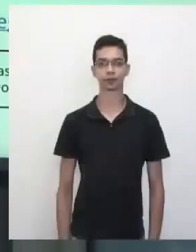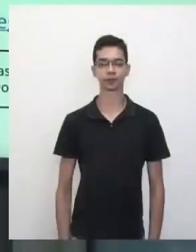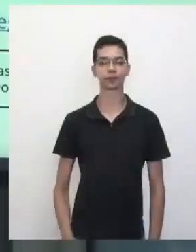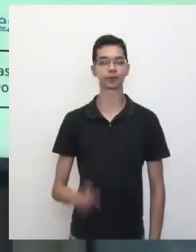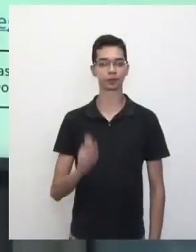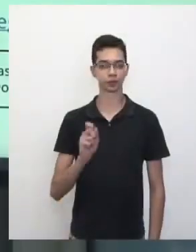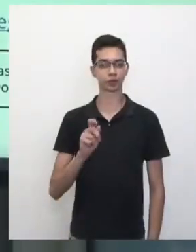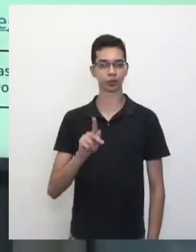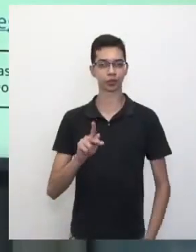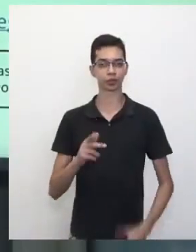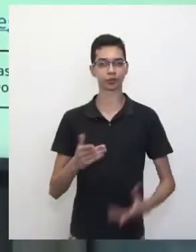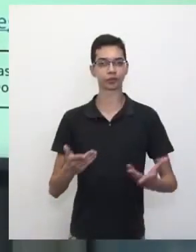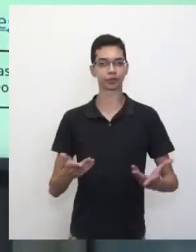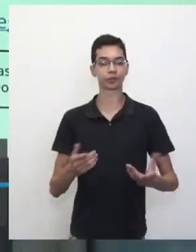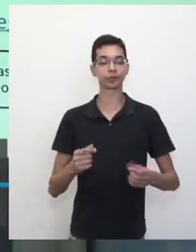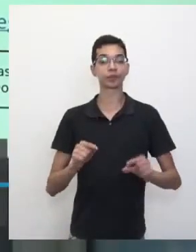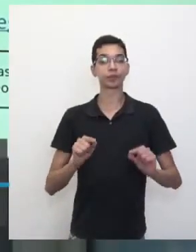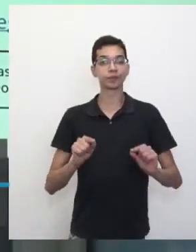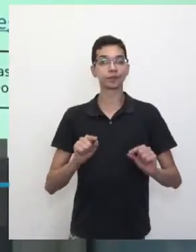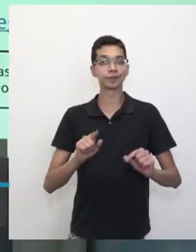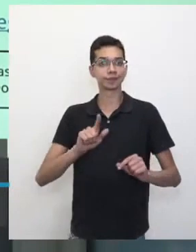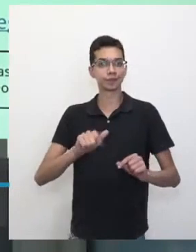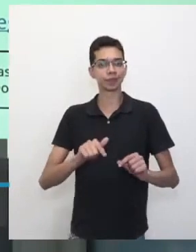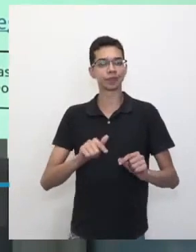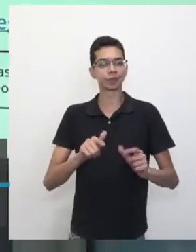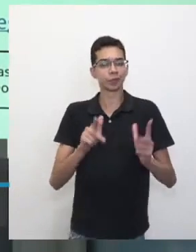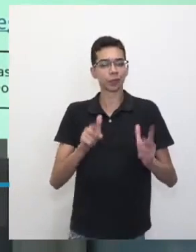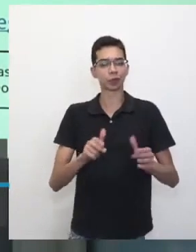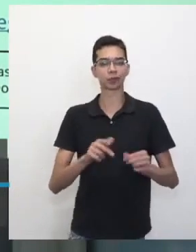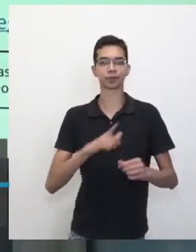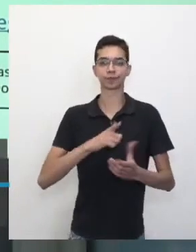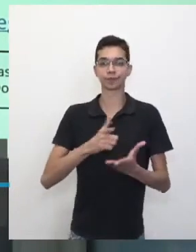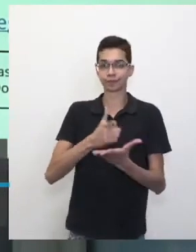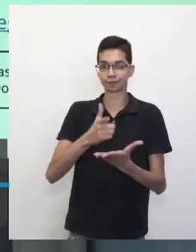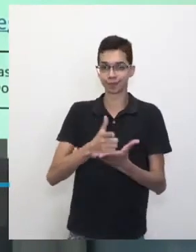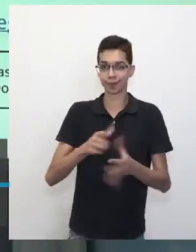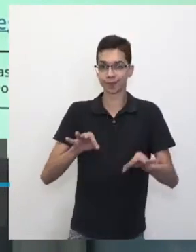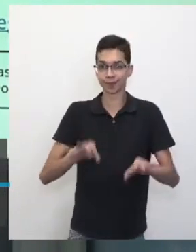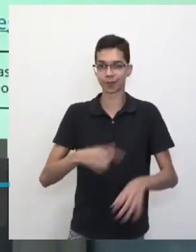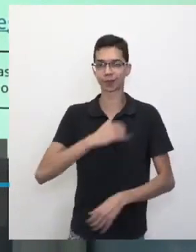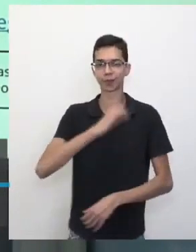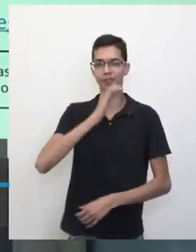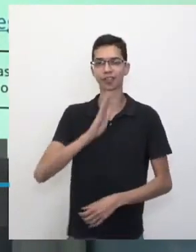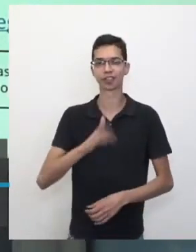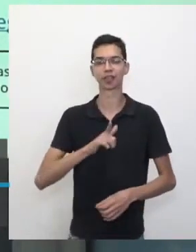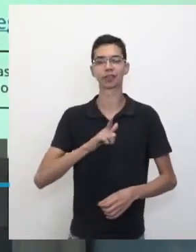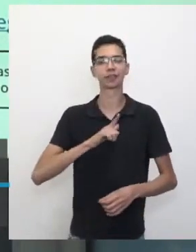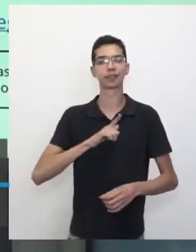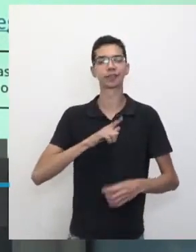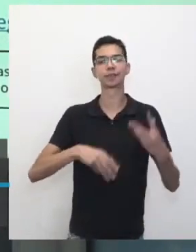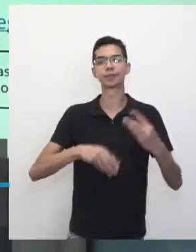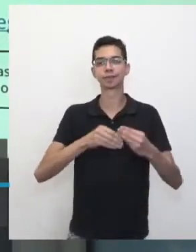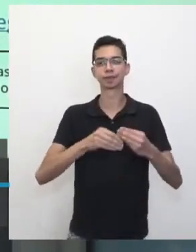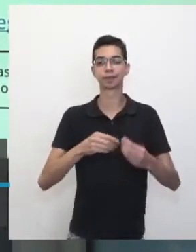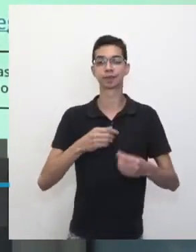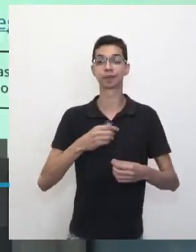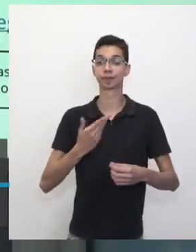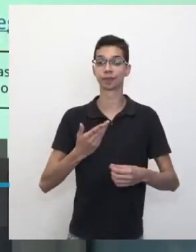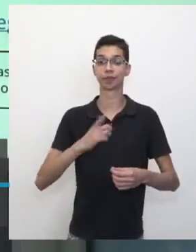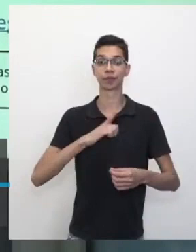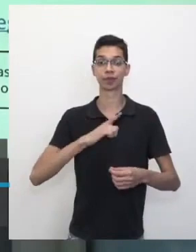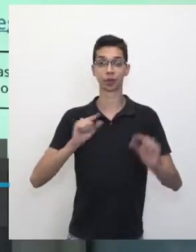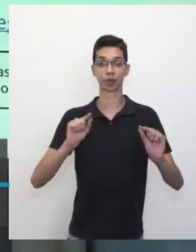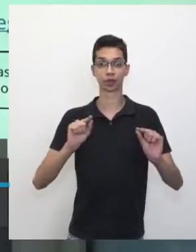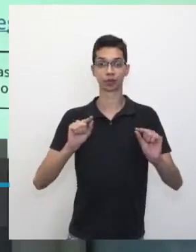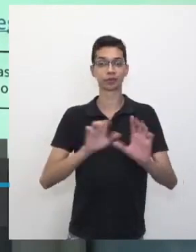Ok, another piece, um outro pedacinho aí do mesmo livro, né? Como eu já falei para vocês, o QR Code que apareceu na tela, você